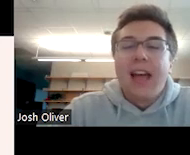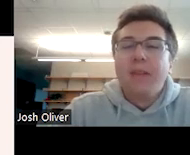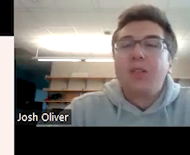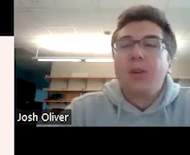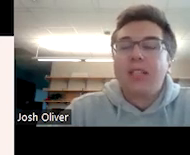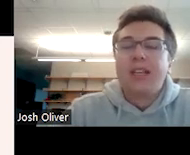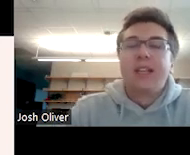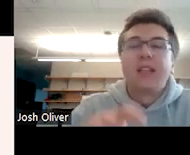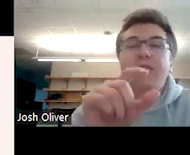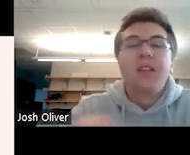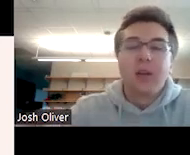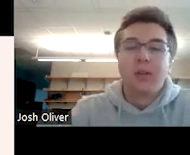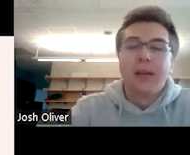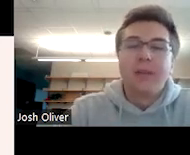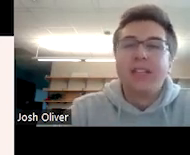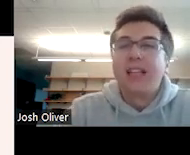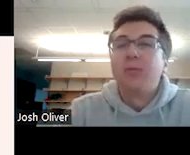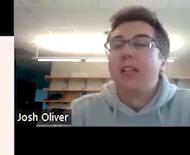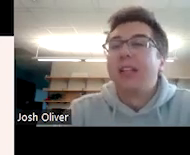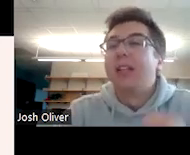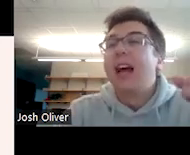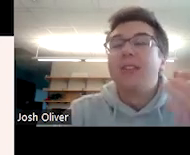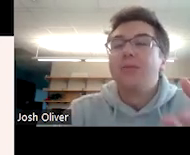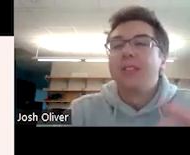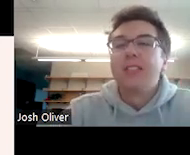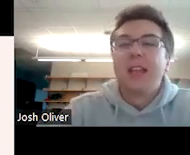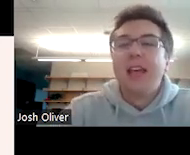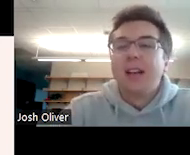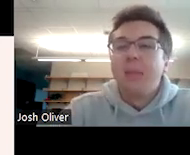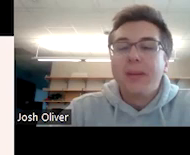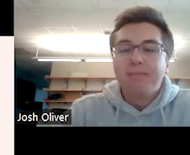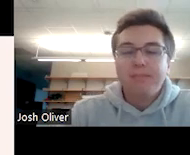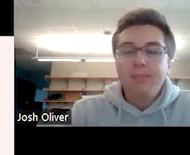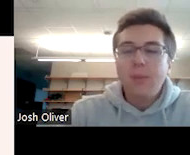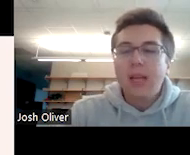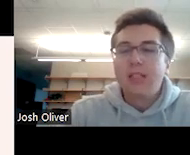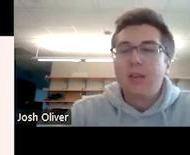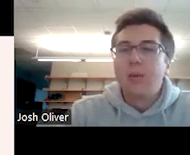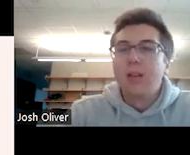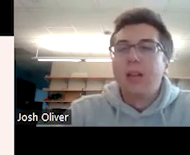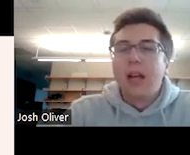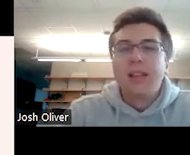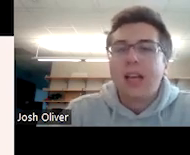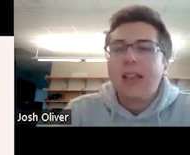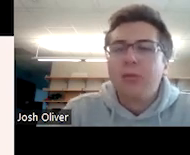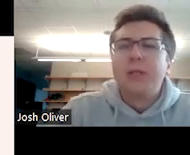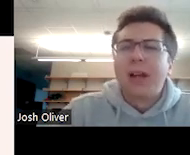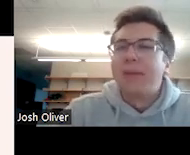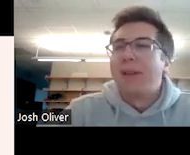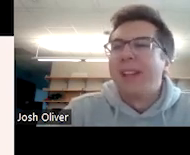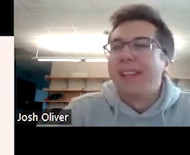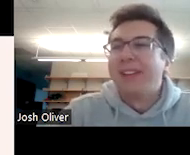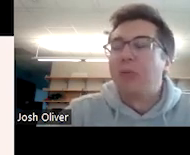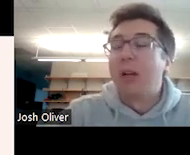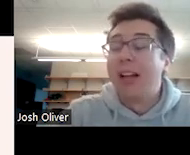it often happens towards the front of the cochlea because that's where the loudest noises come in. And so I think we'll be